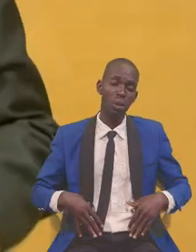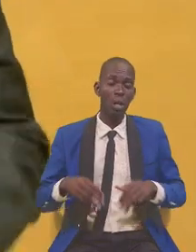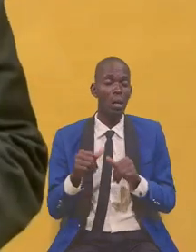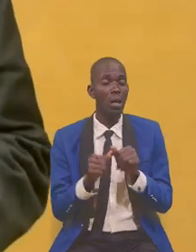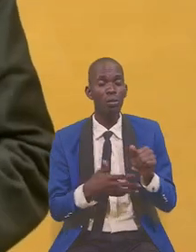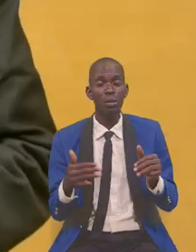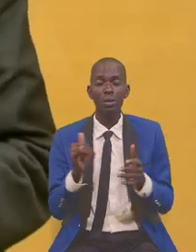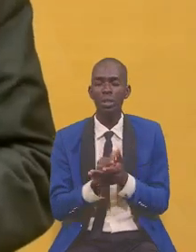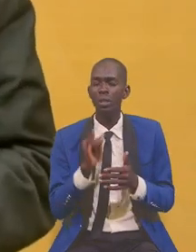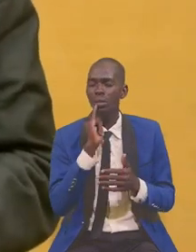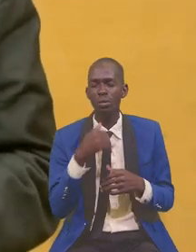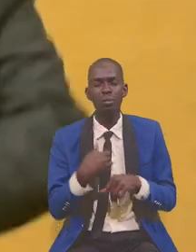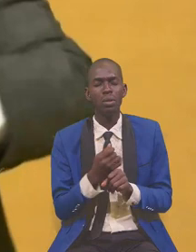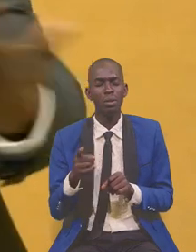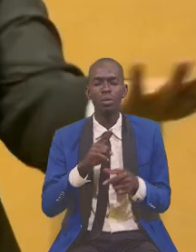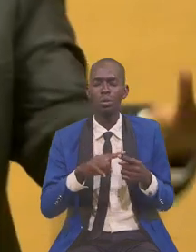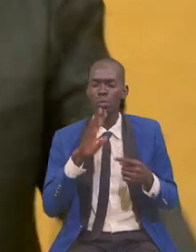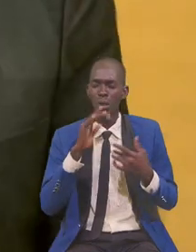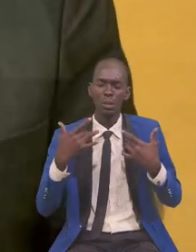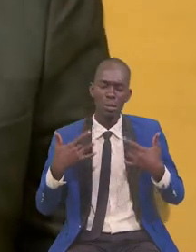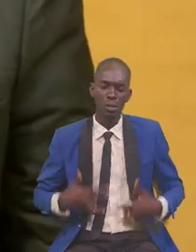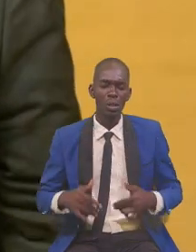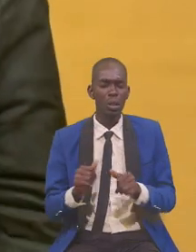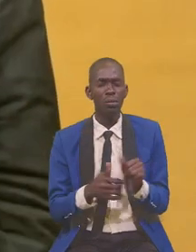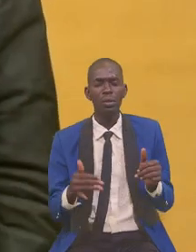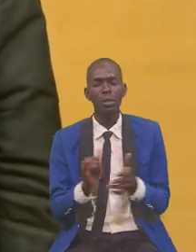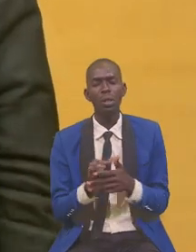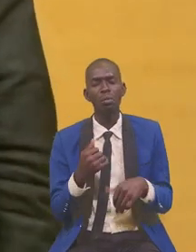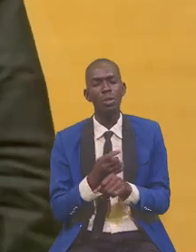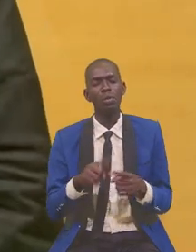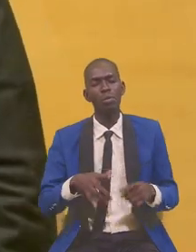is stressful, every sin that makes us to feel,